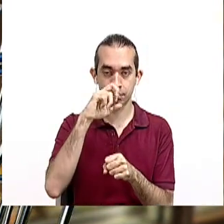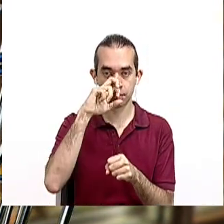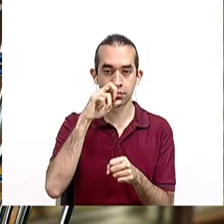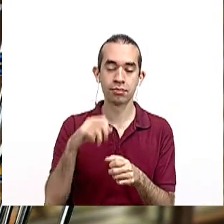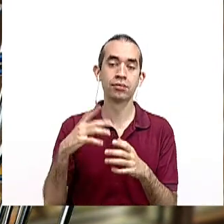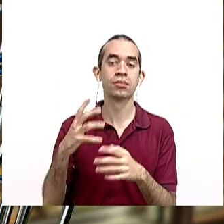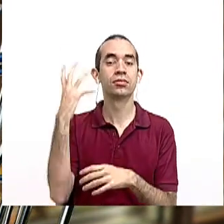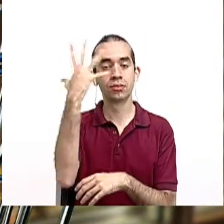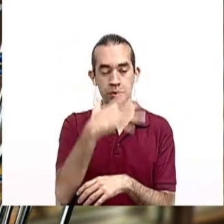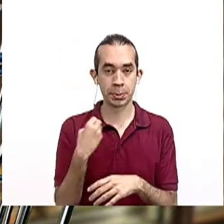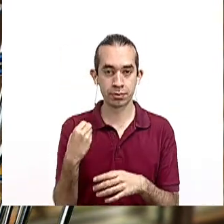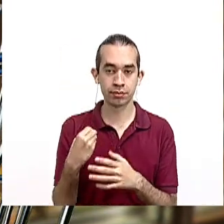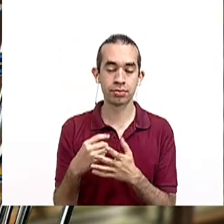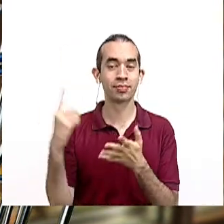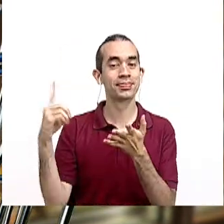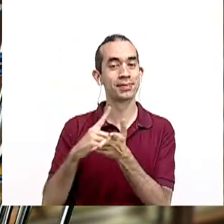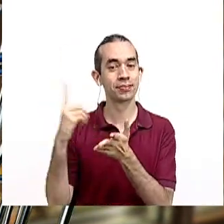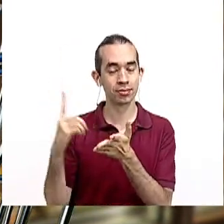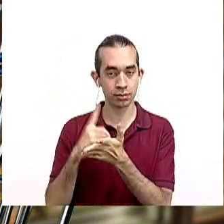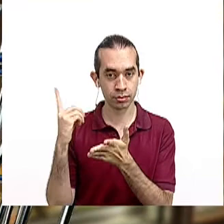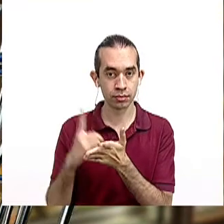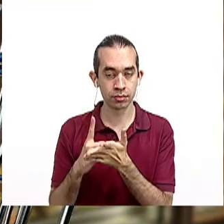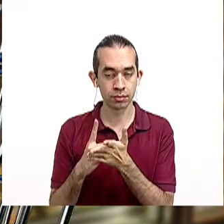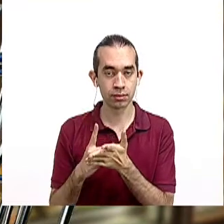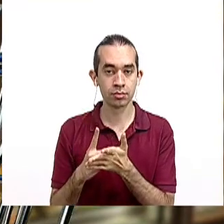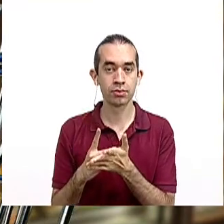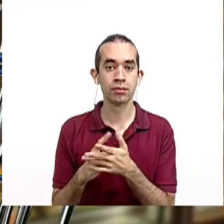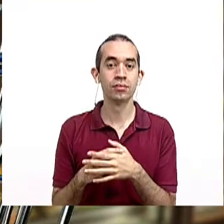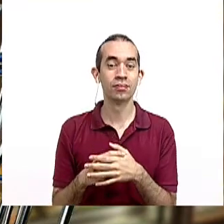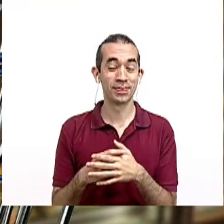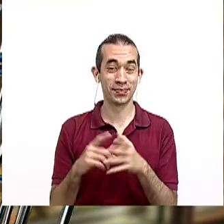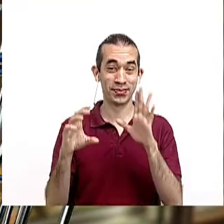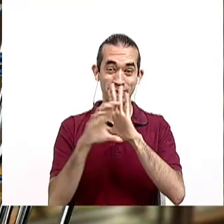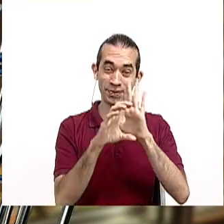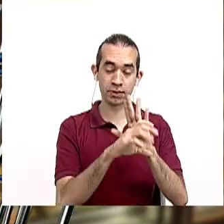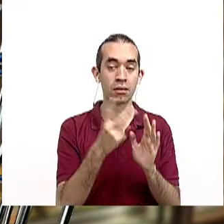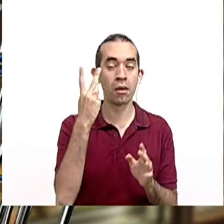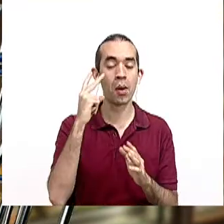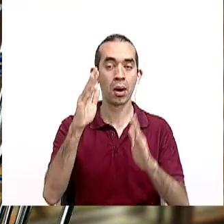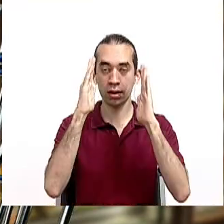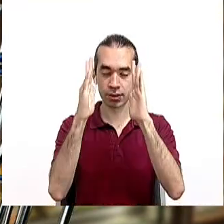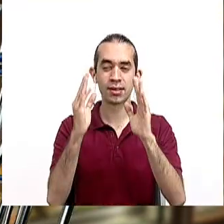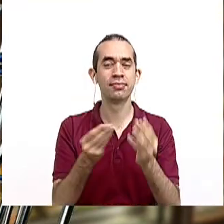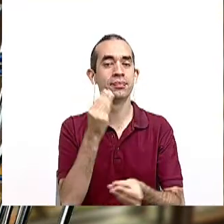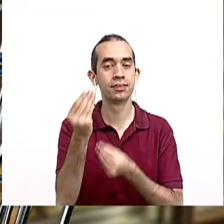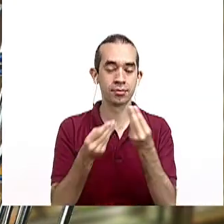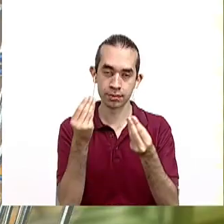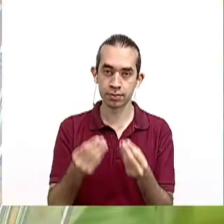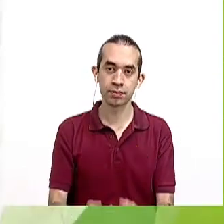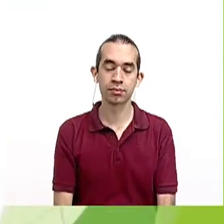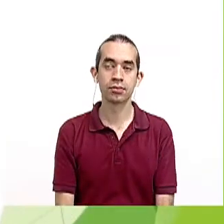this beautiful picture dictionary, right? So let's pay attention to what we have to do next.